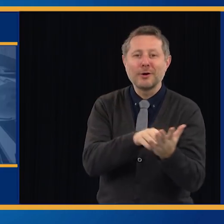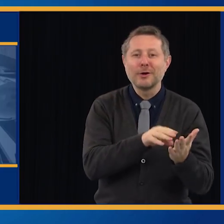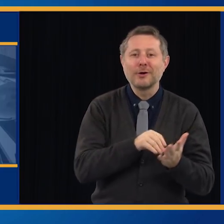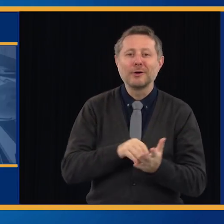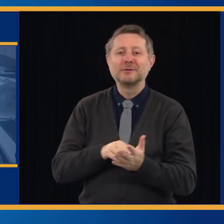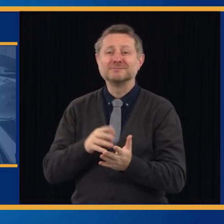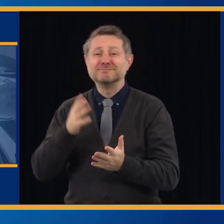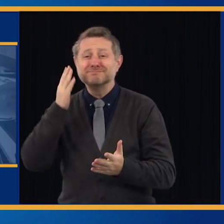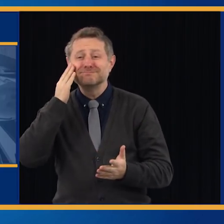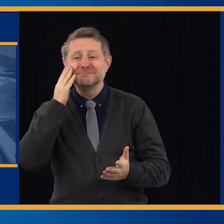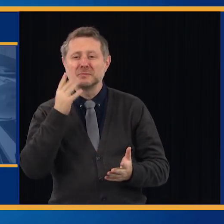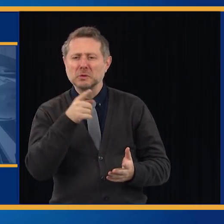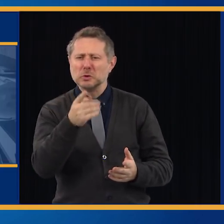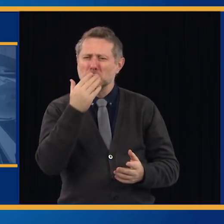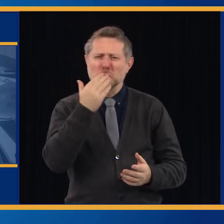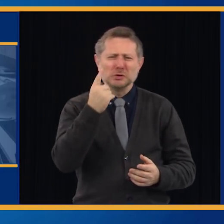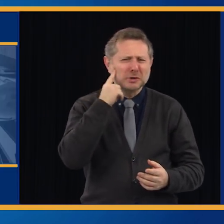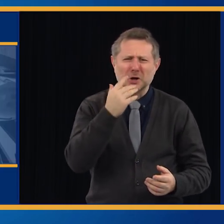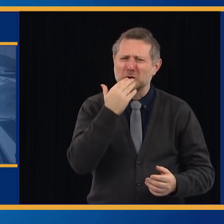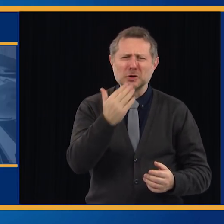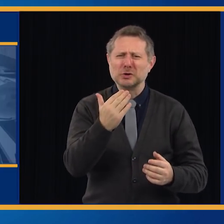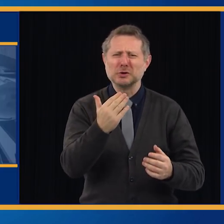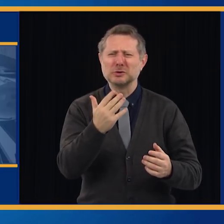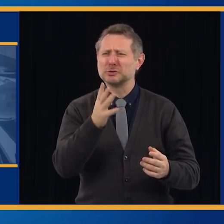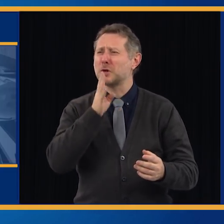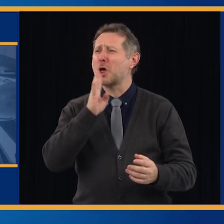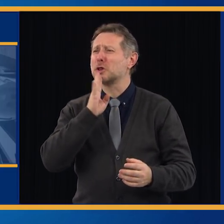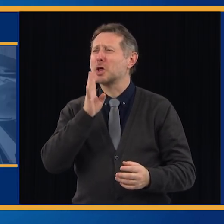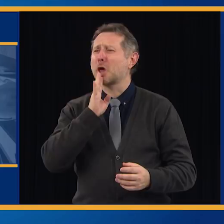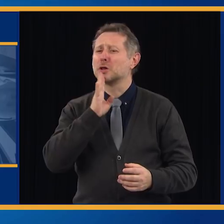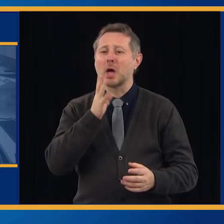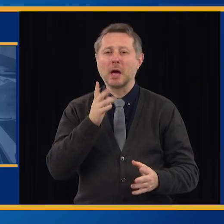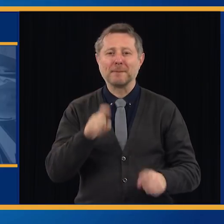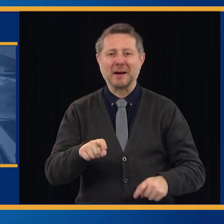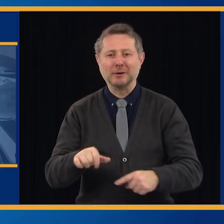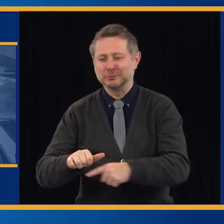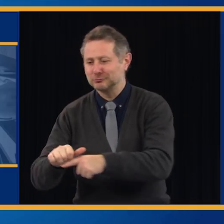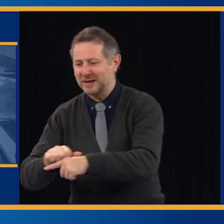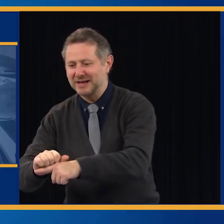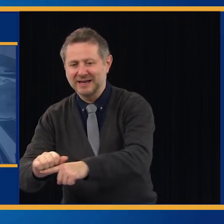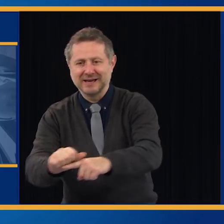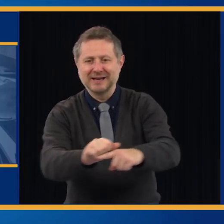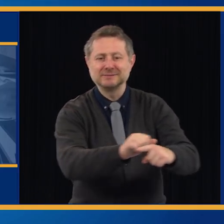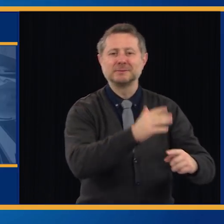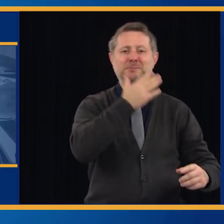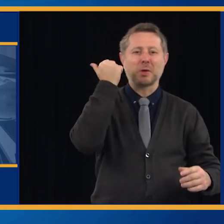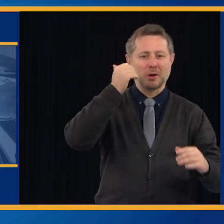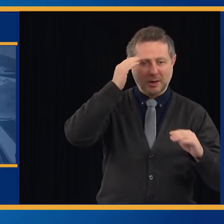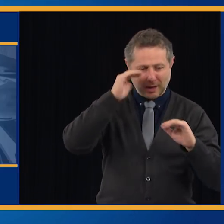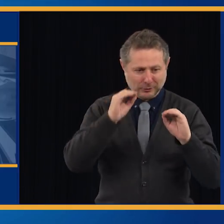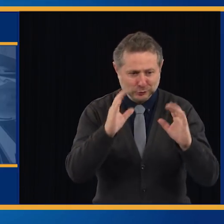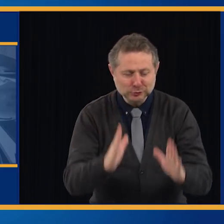and teachers have to be trained. We jumped into it. We have to do a better job. We have to do a better job on telemedicine.